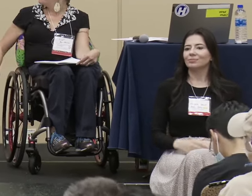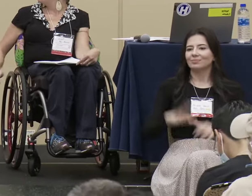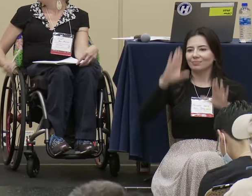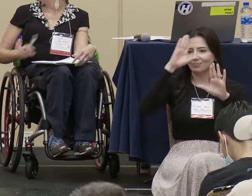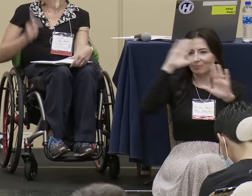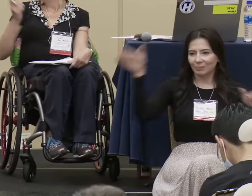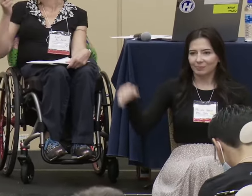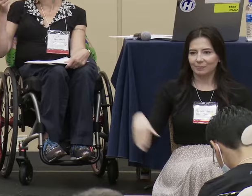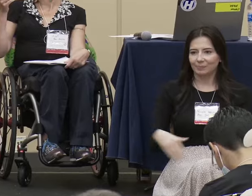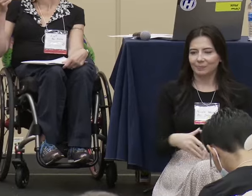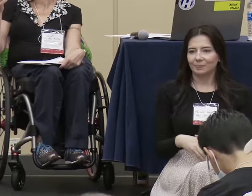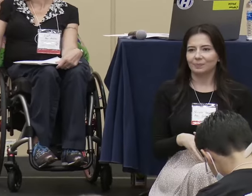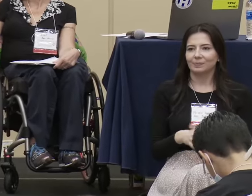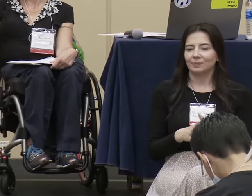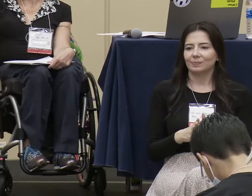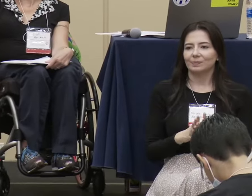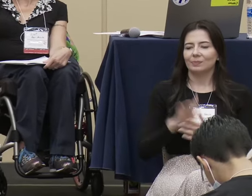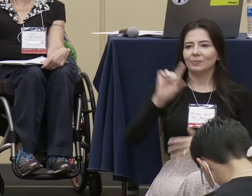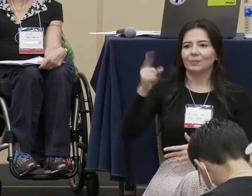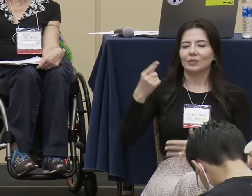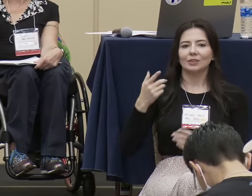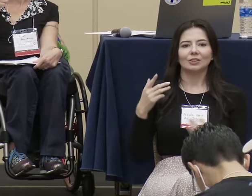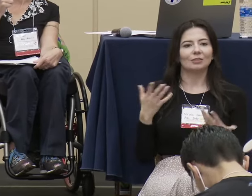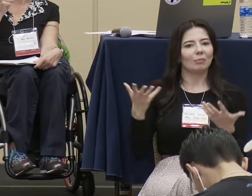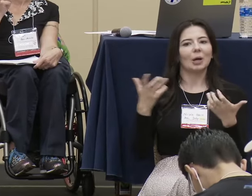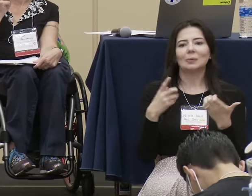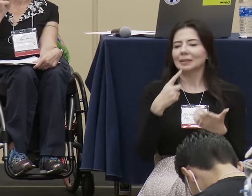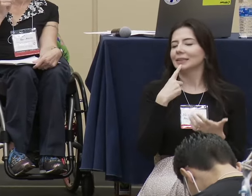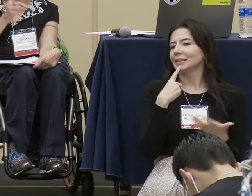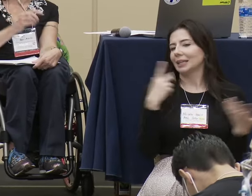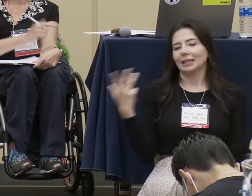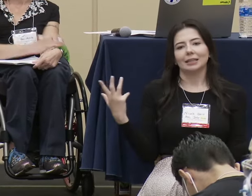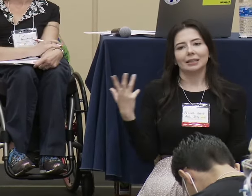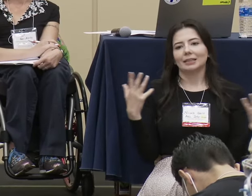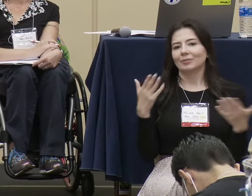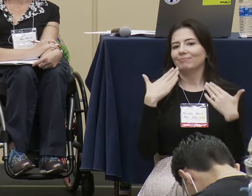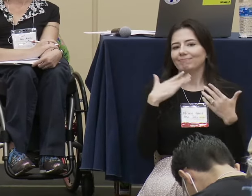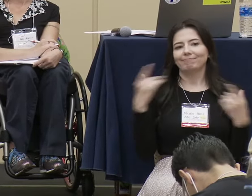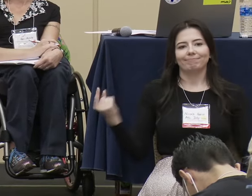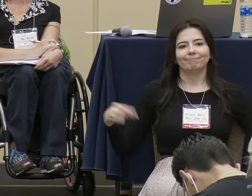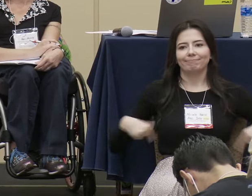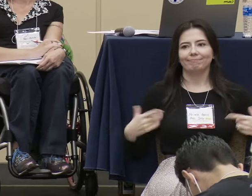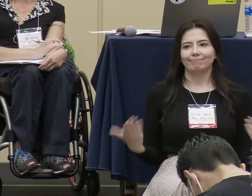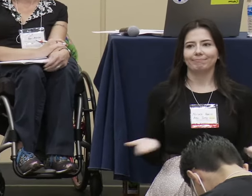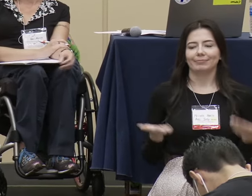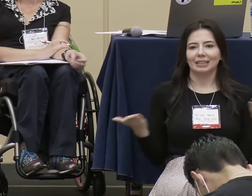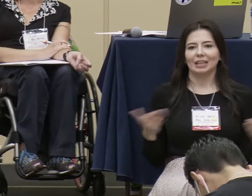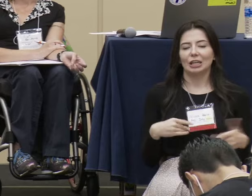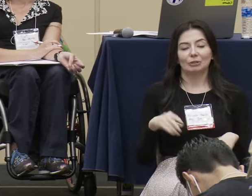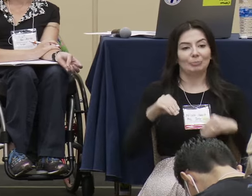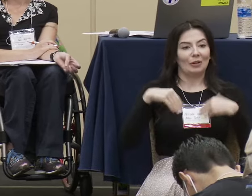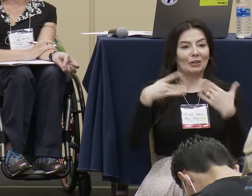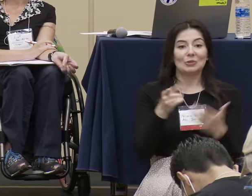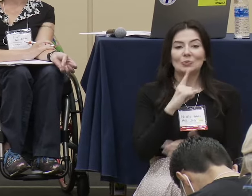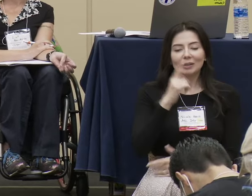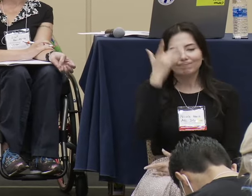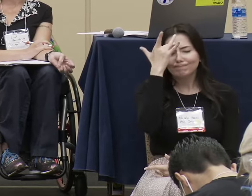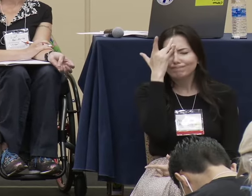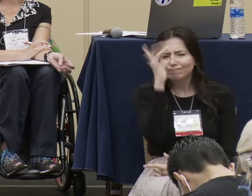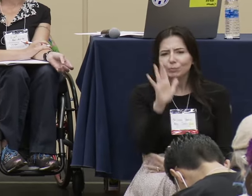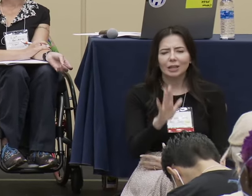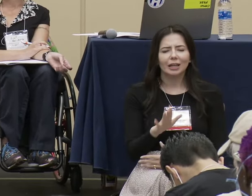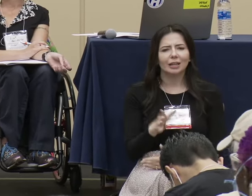Hi. So first off, I want to say thank you so much for being here and for giving this really brilliant and informative